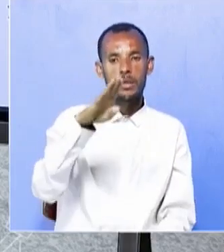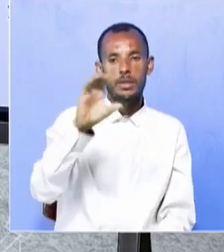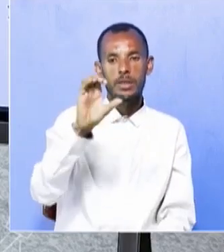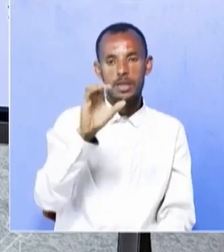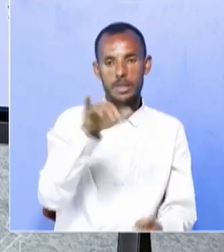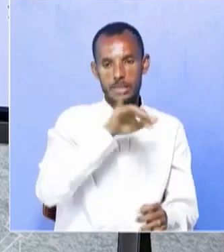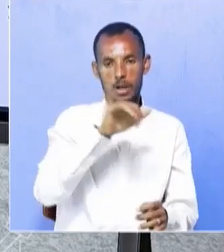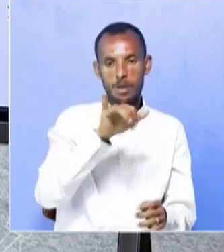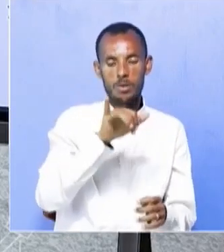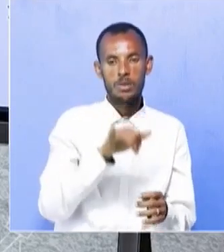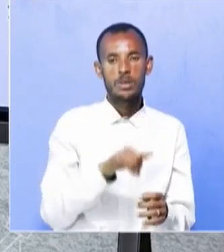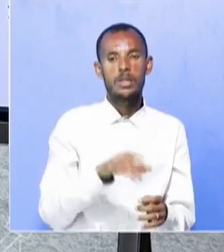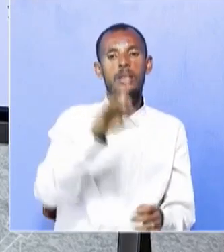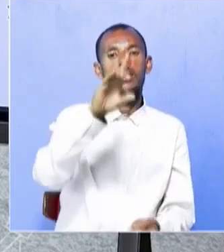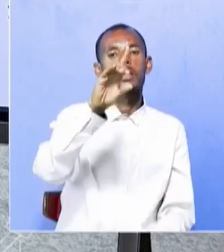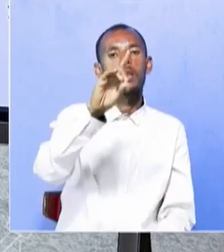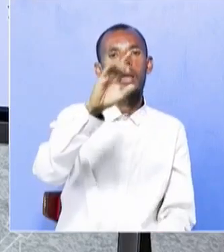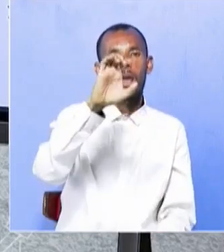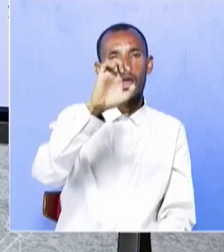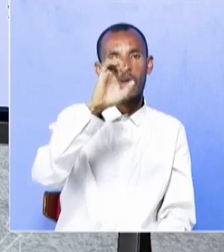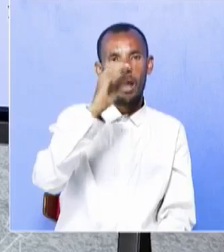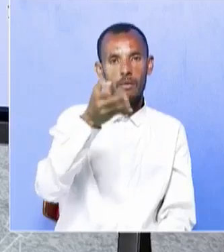to triangle DEF.